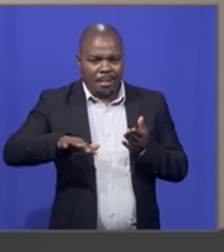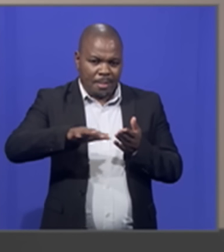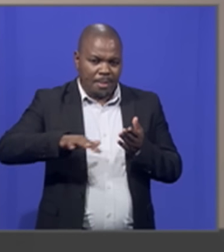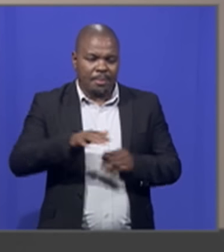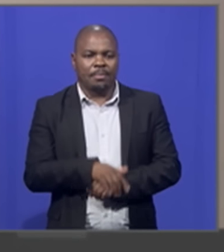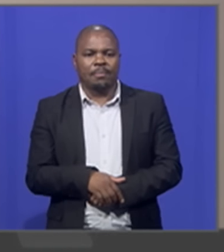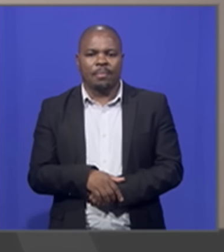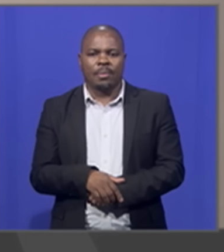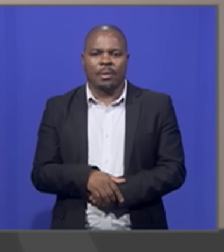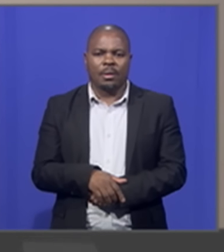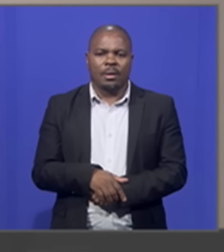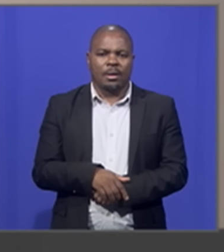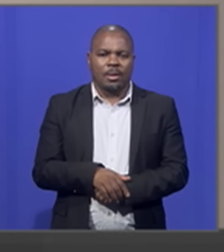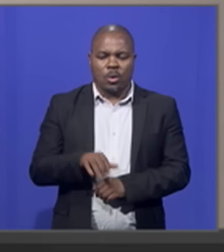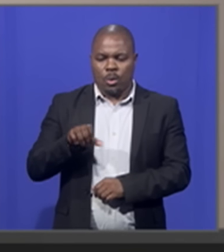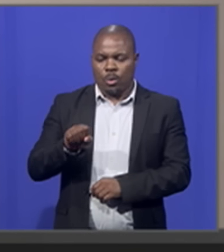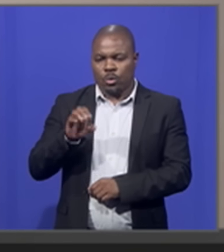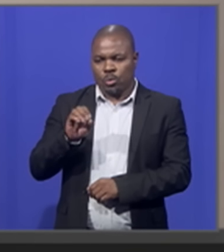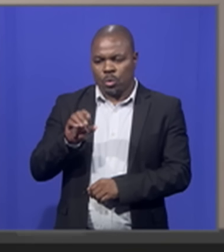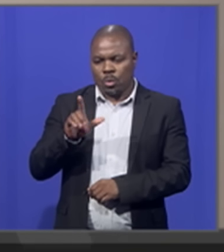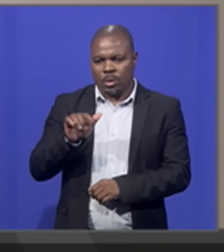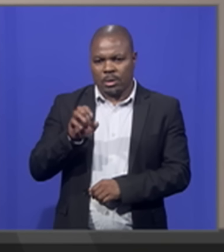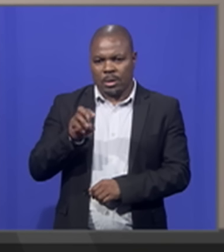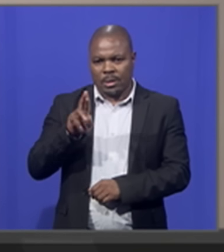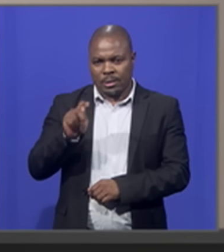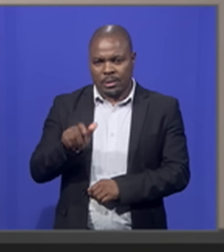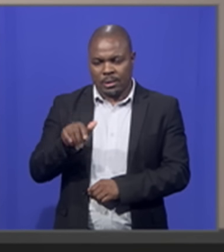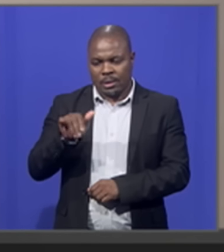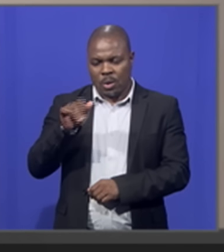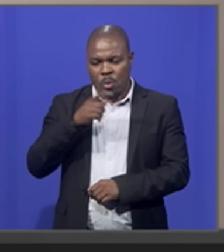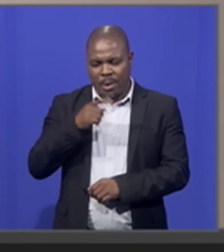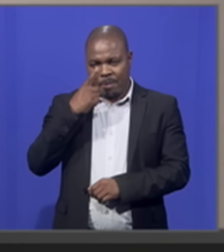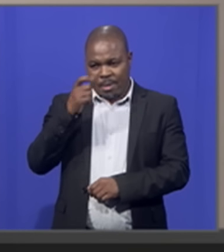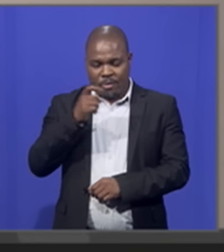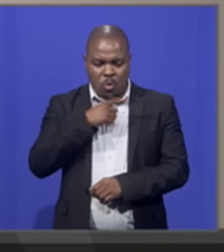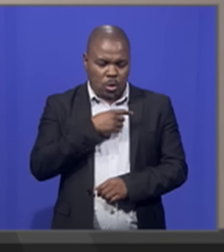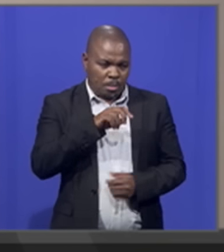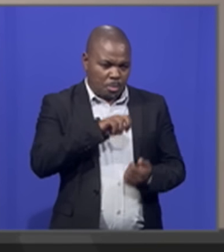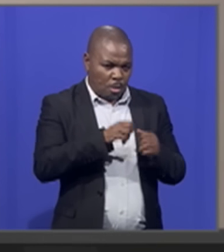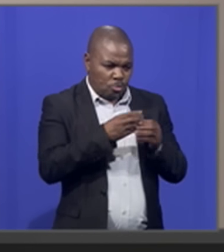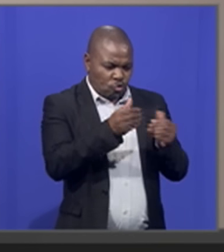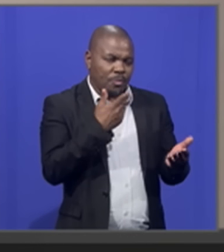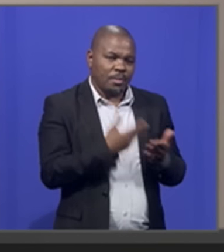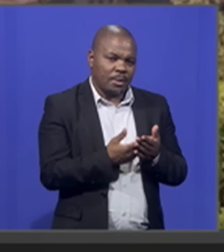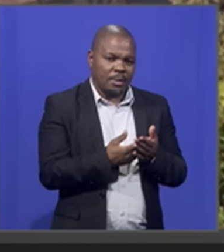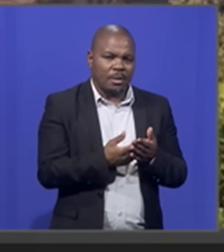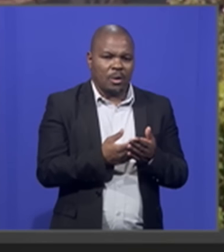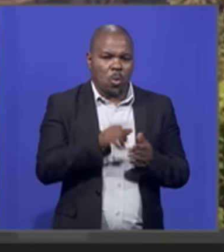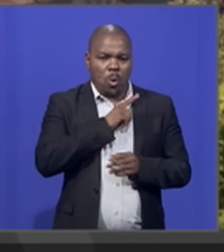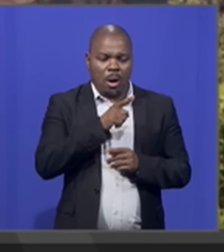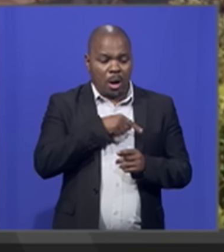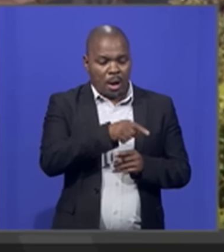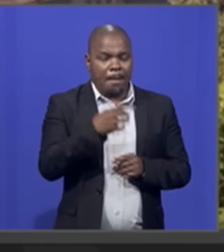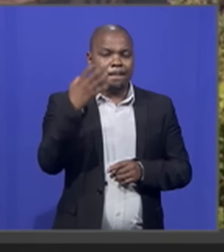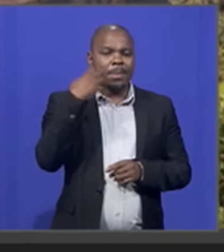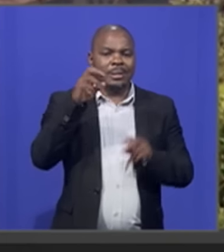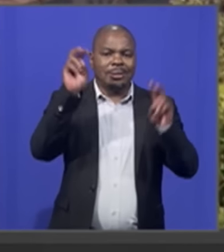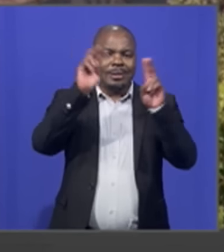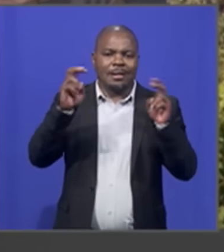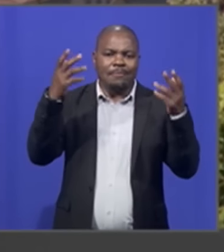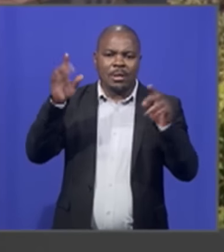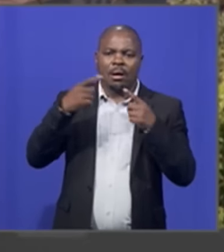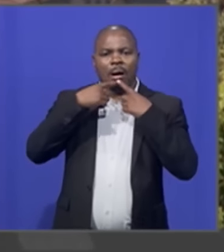firm believe as Solidarity that we are very close to finding that solution with the recent announcement by the Minister of